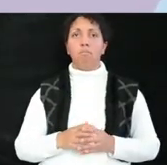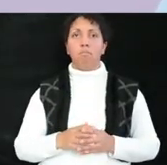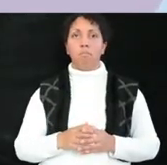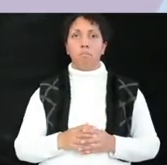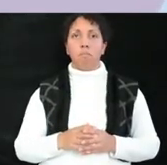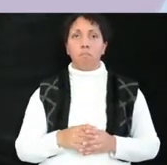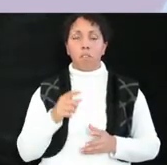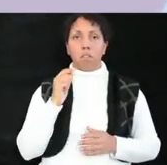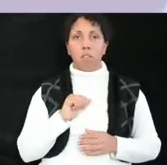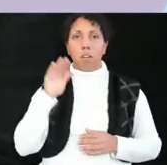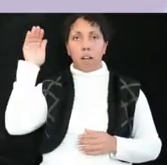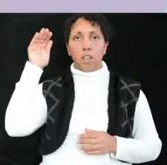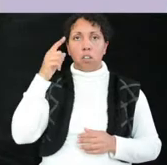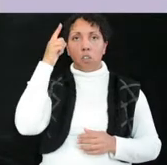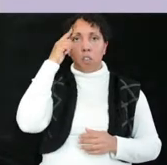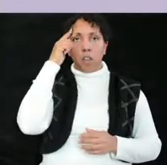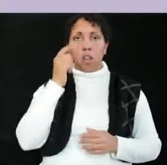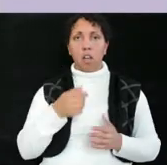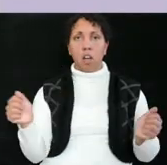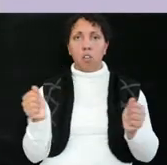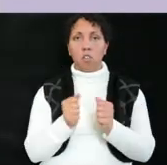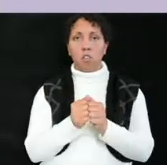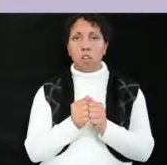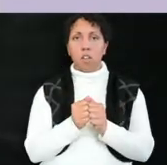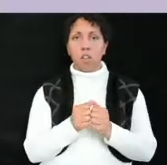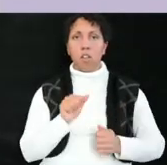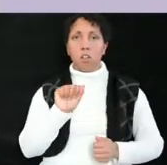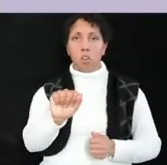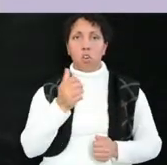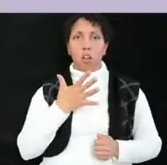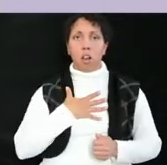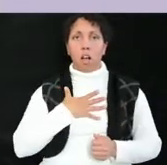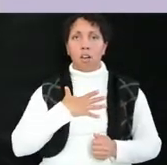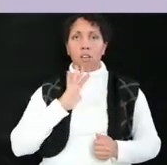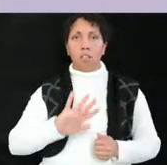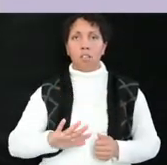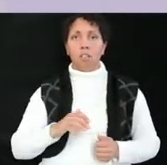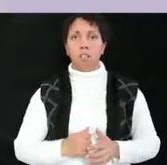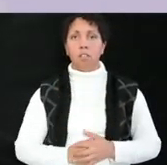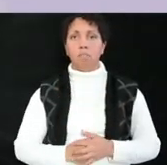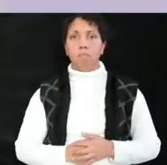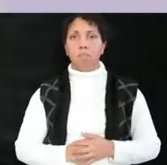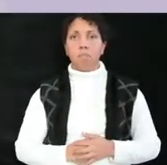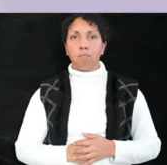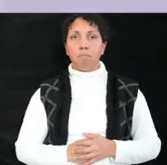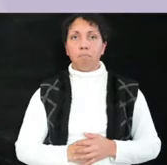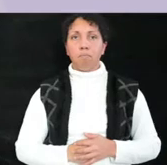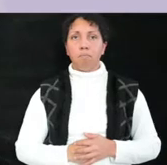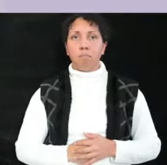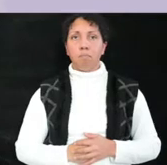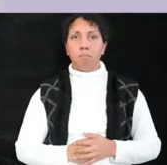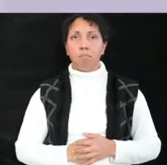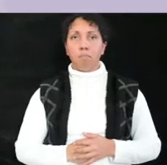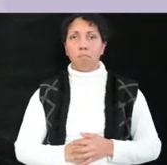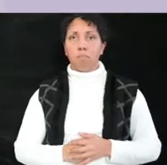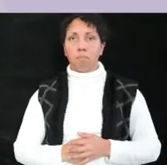think about your wishes and feelings when they make decisions about you. I need your permission to talk to people, so you could keep certain